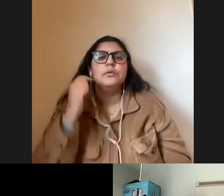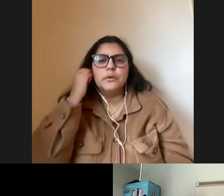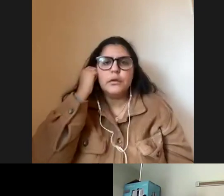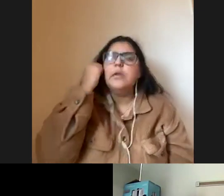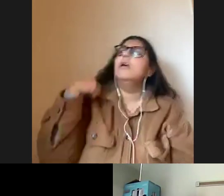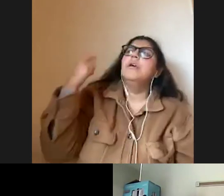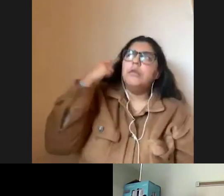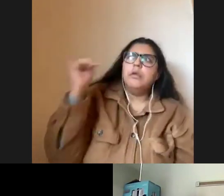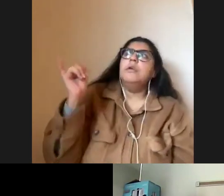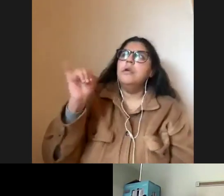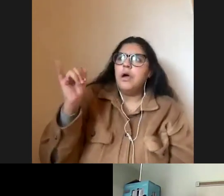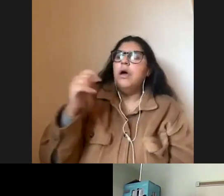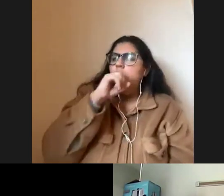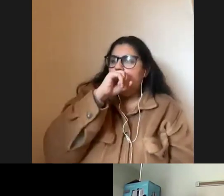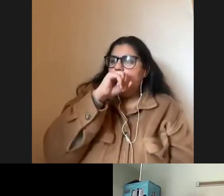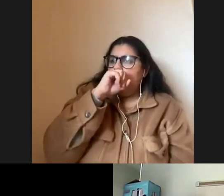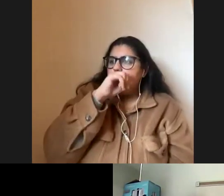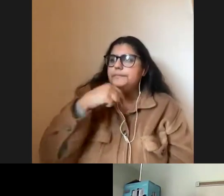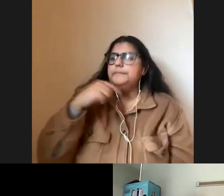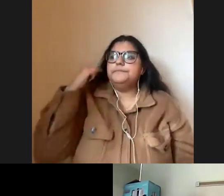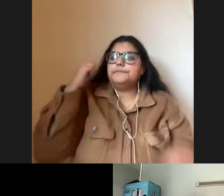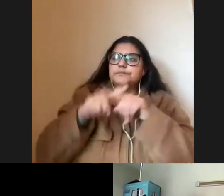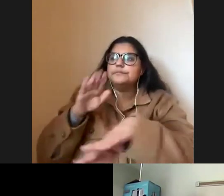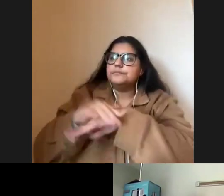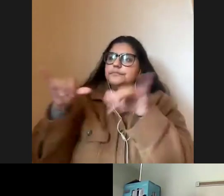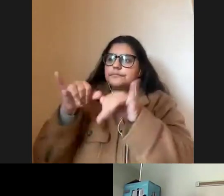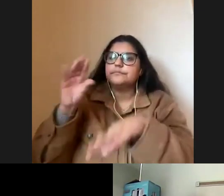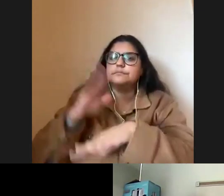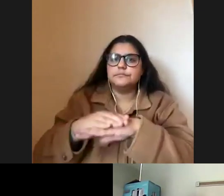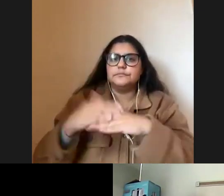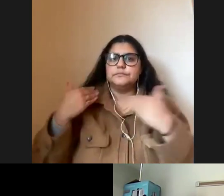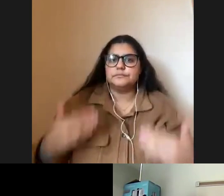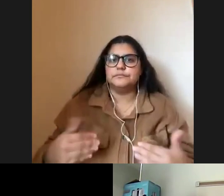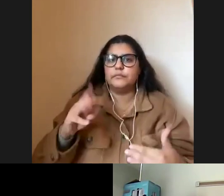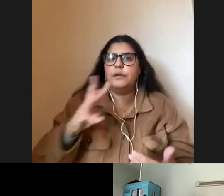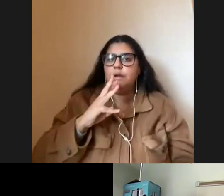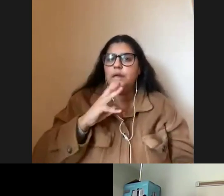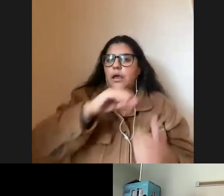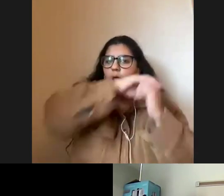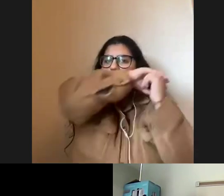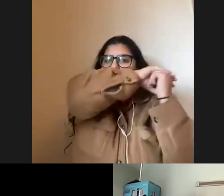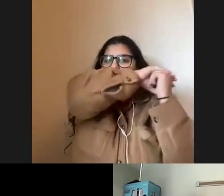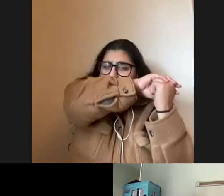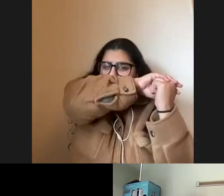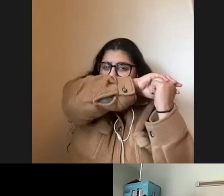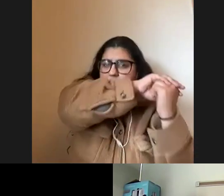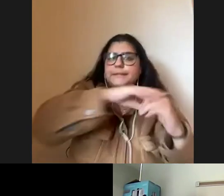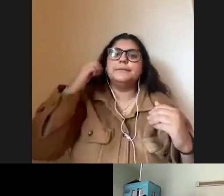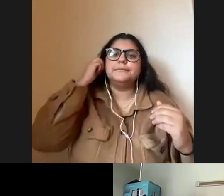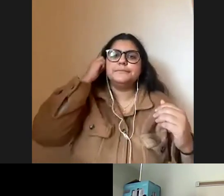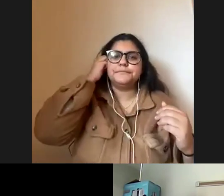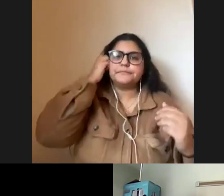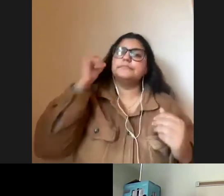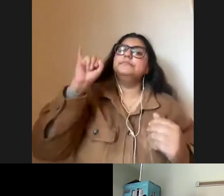yes, but I think it kind of depends on the size of the body of water. Like, Yeah, I think if it strikes the ocean, there's so much space for that electricity to get